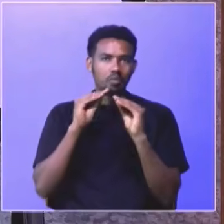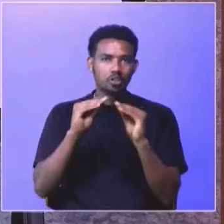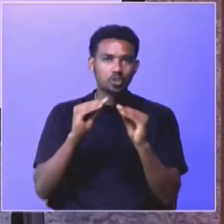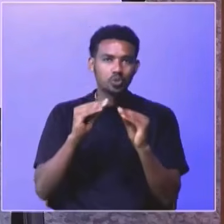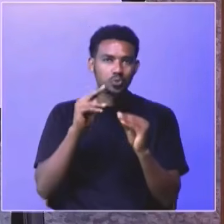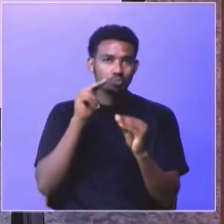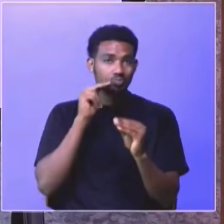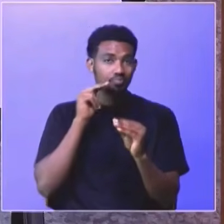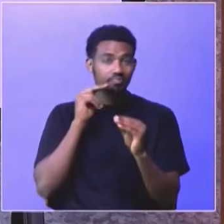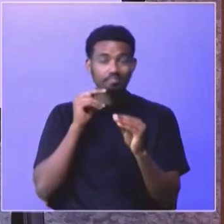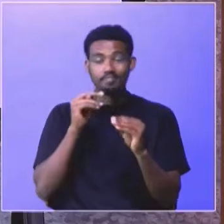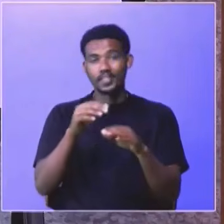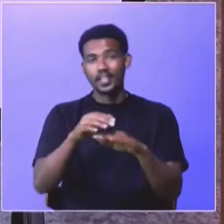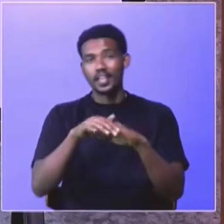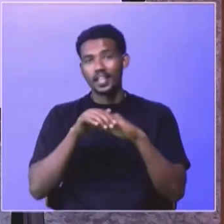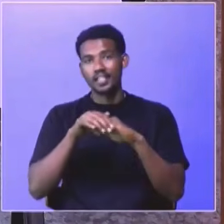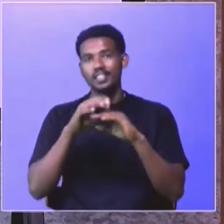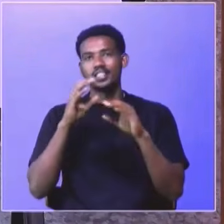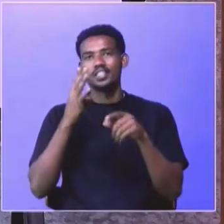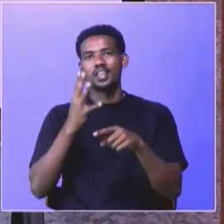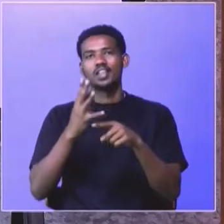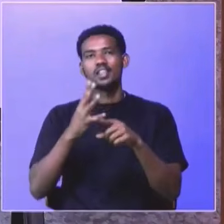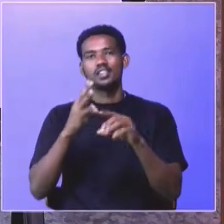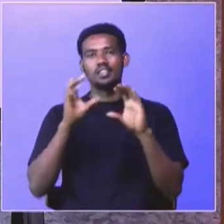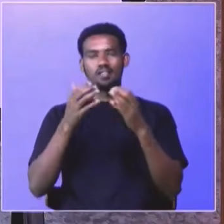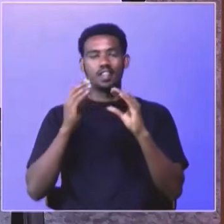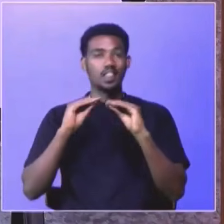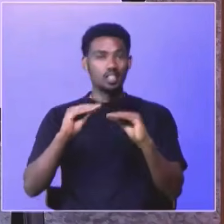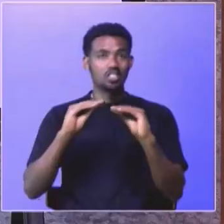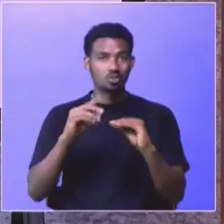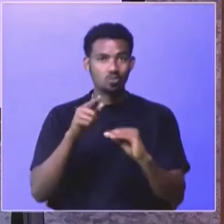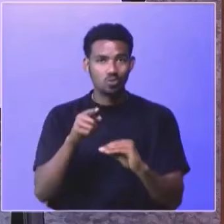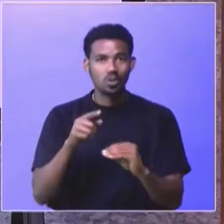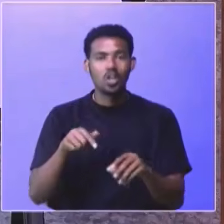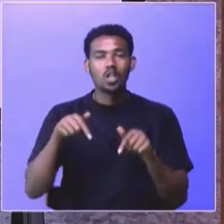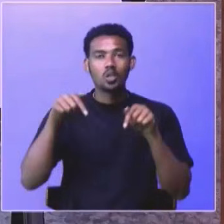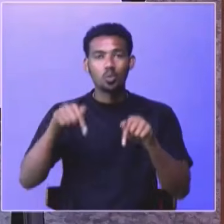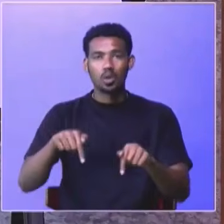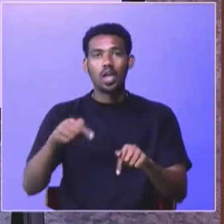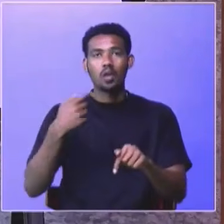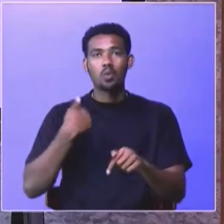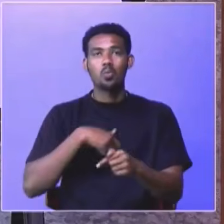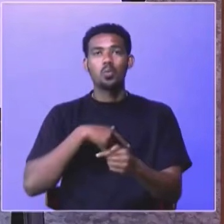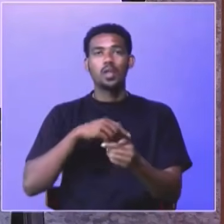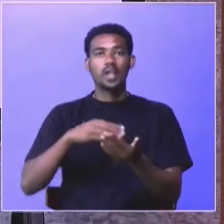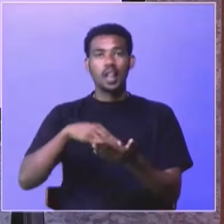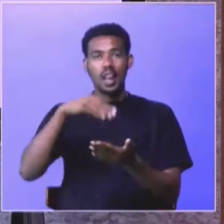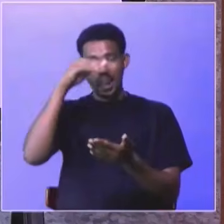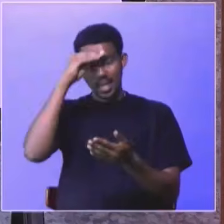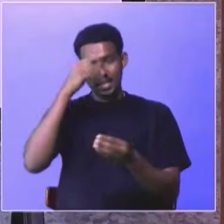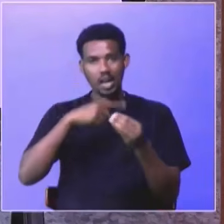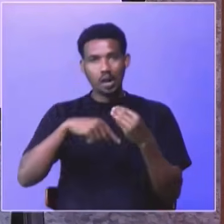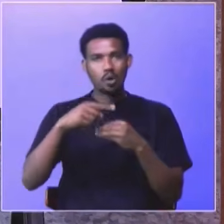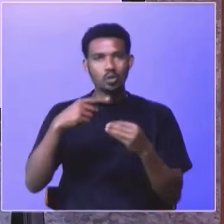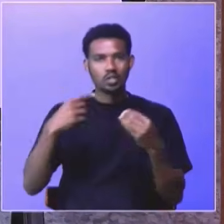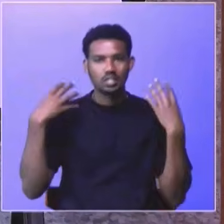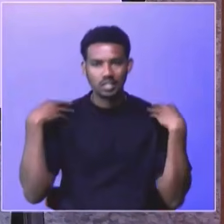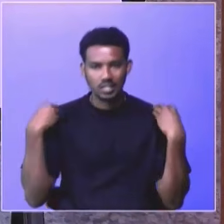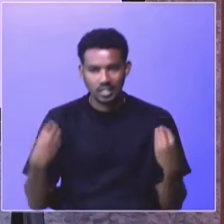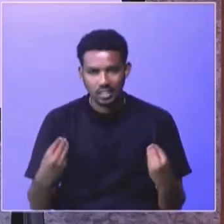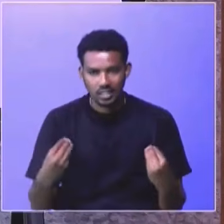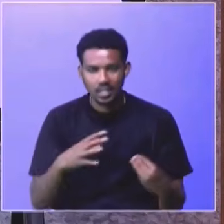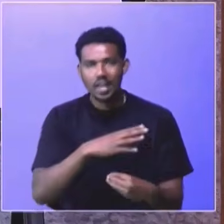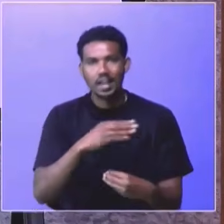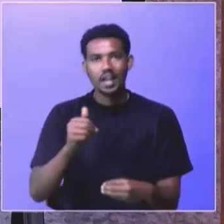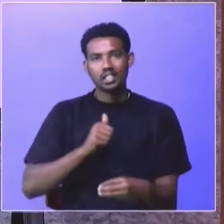lesson. So, today we are going to learn about greeting and